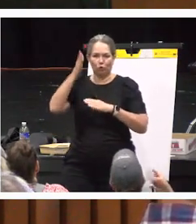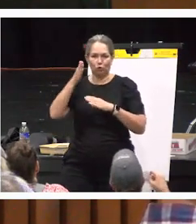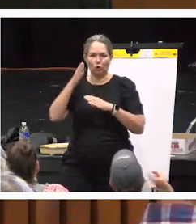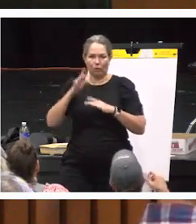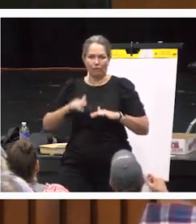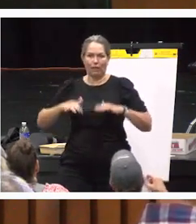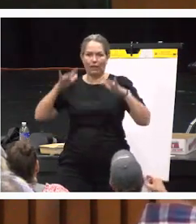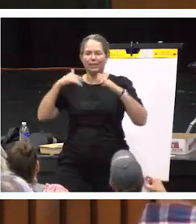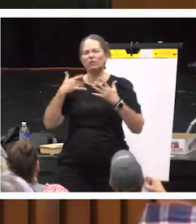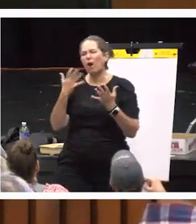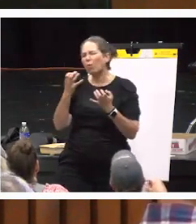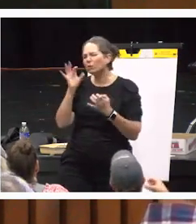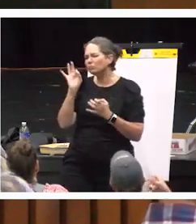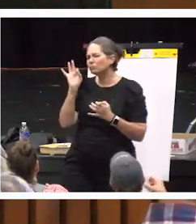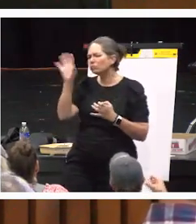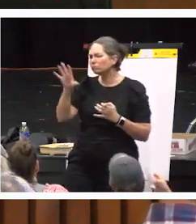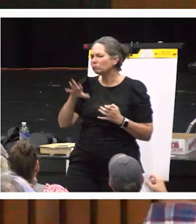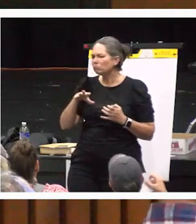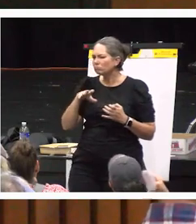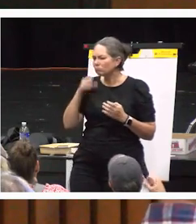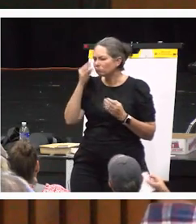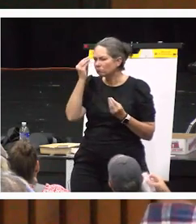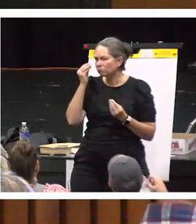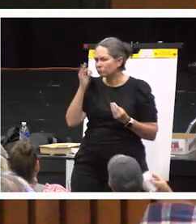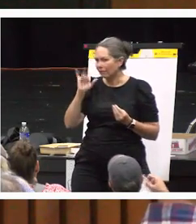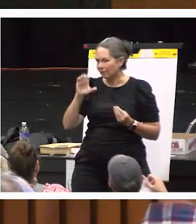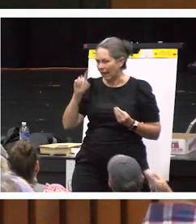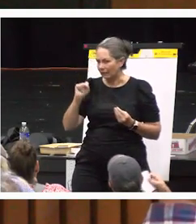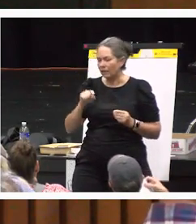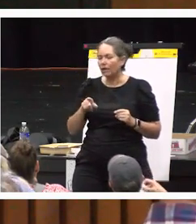want to throw out a quick data point. When Montpelier flooded,